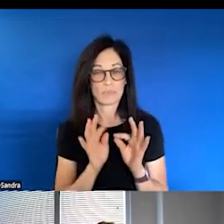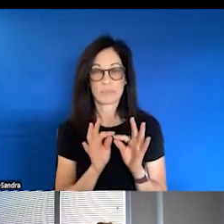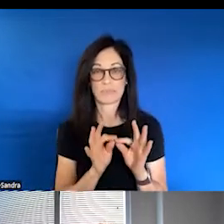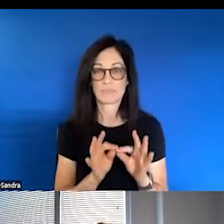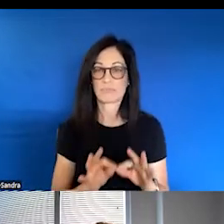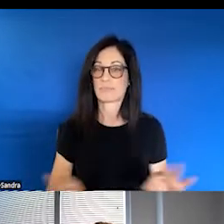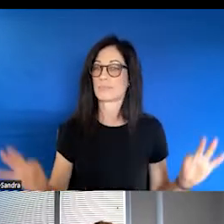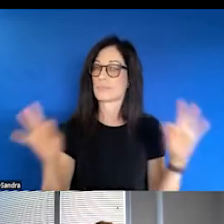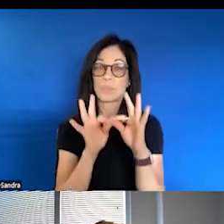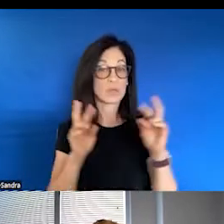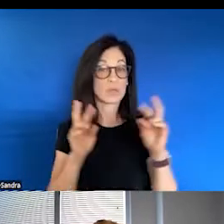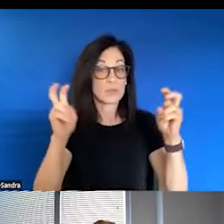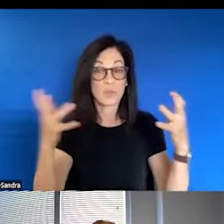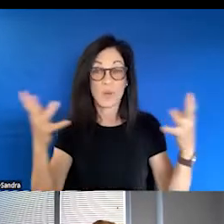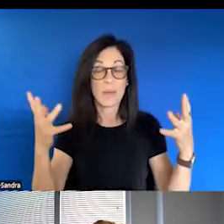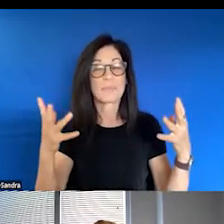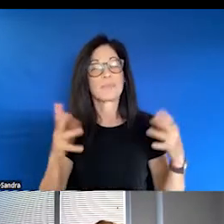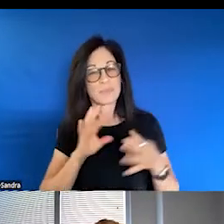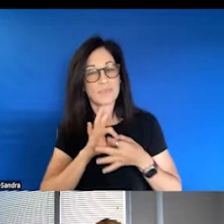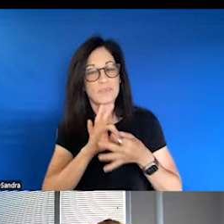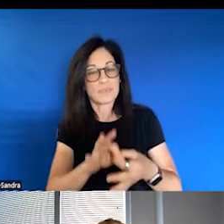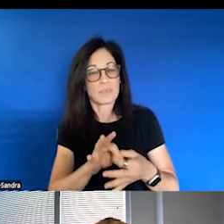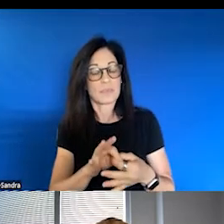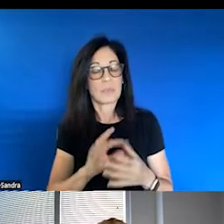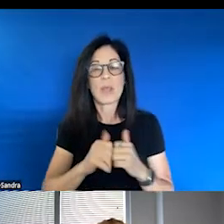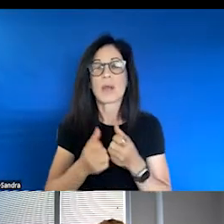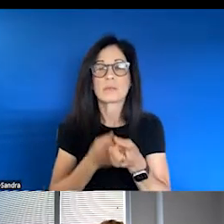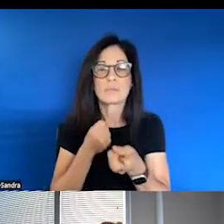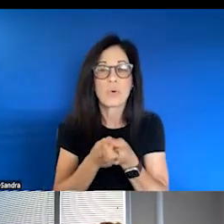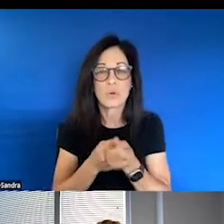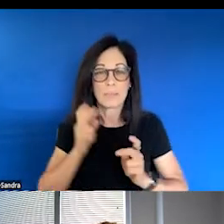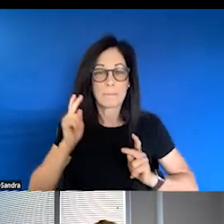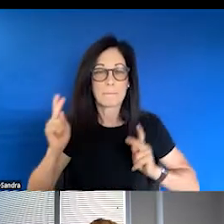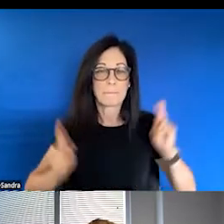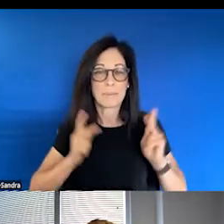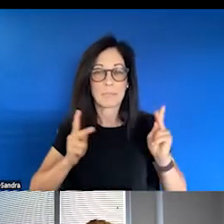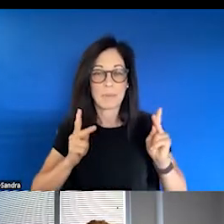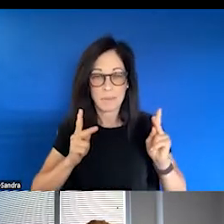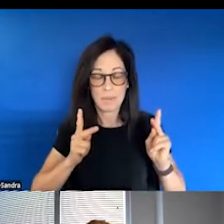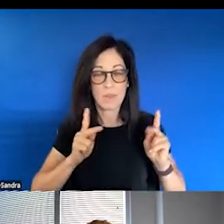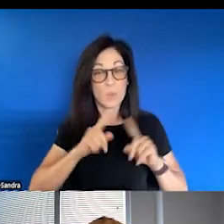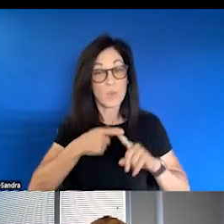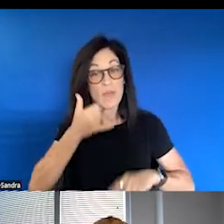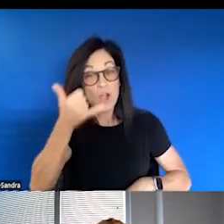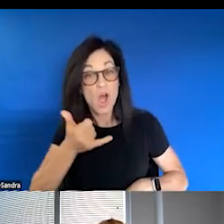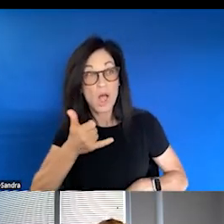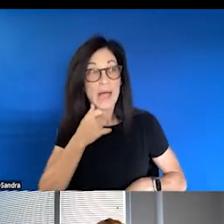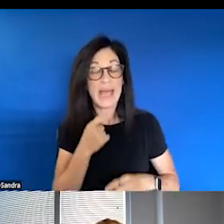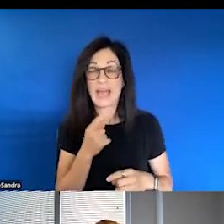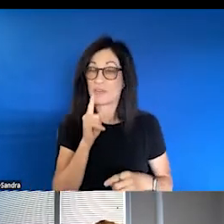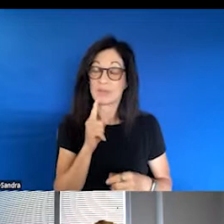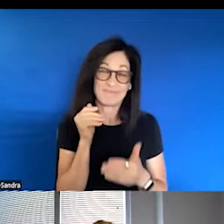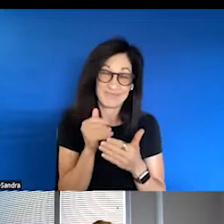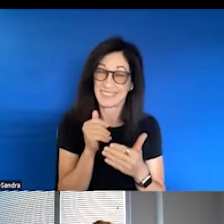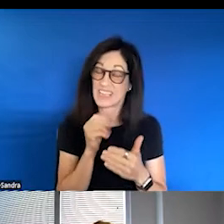that's come up is around how to support individuals who call and who are at imminent risk of suicide.